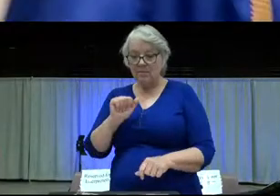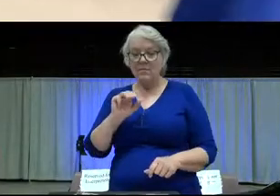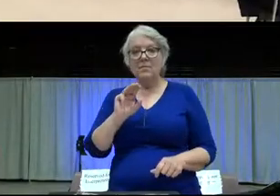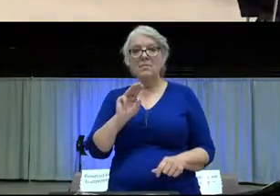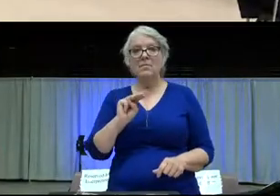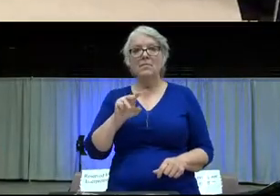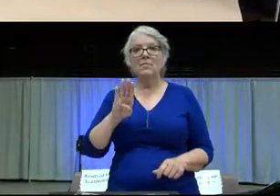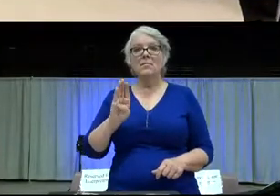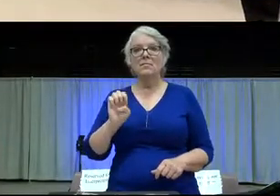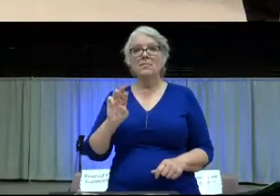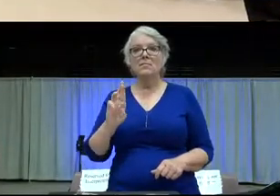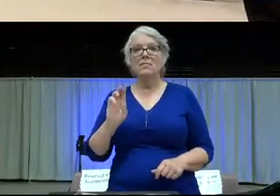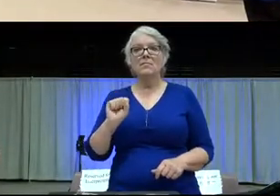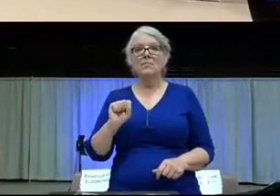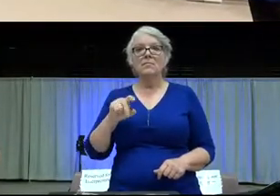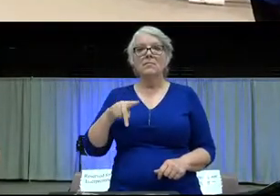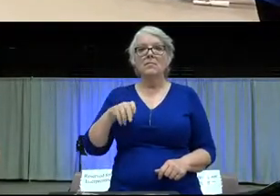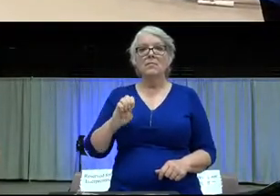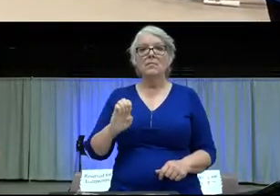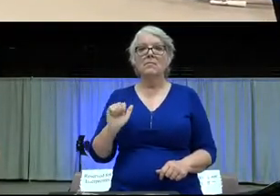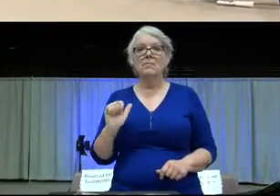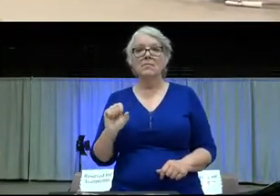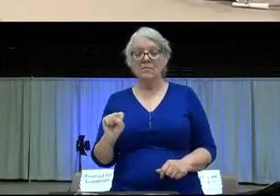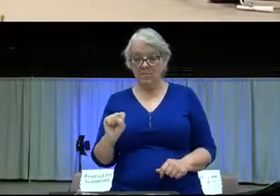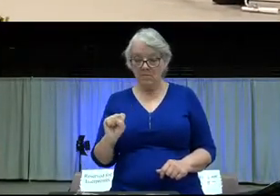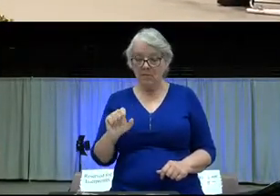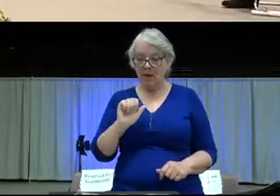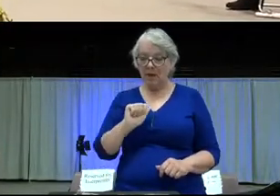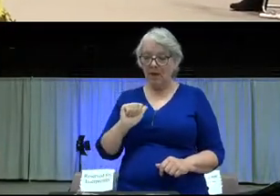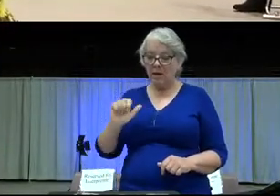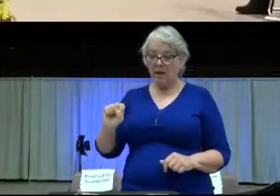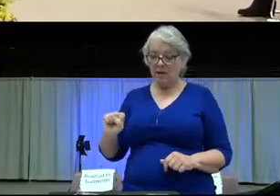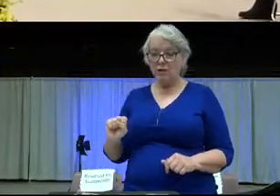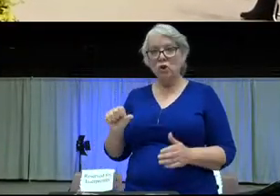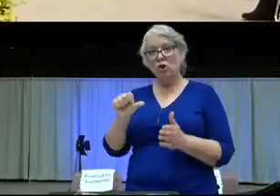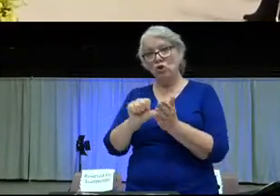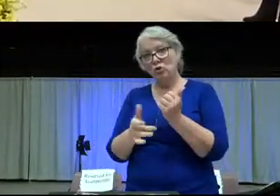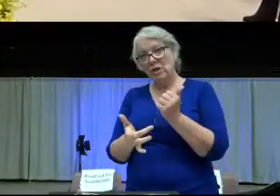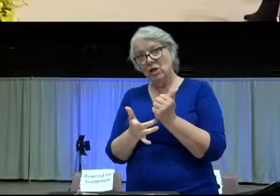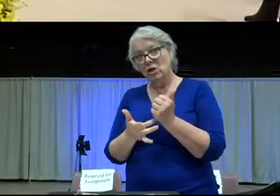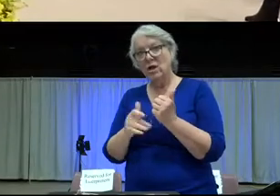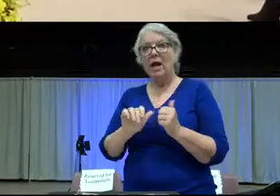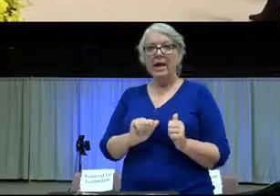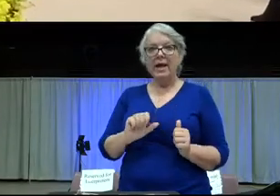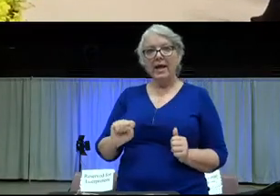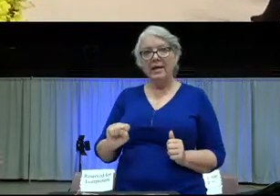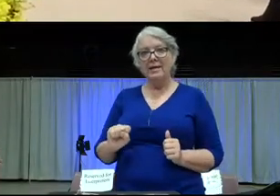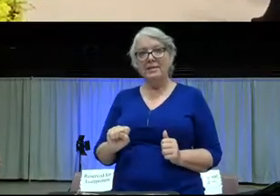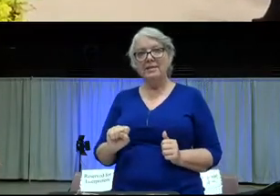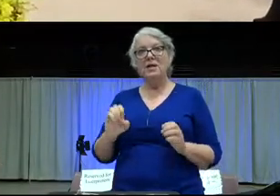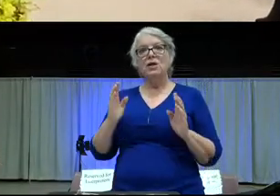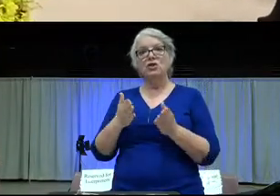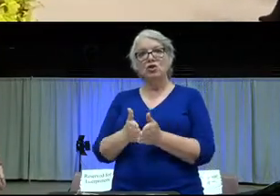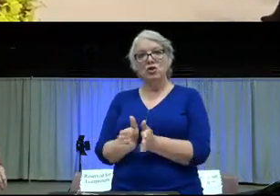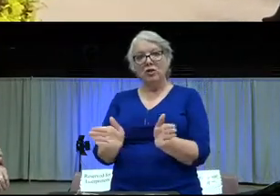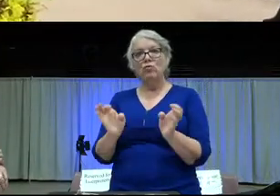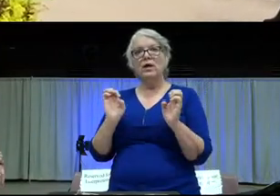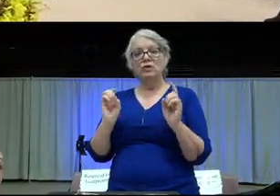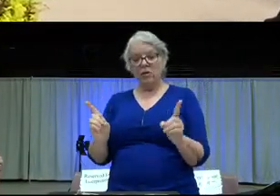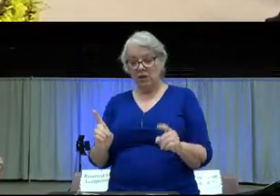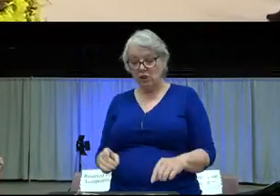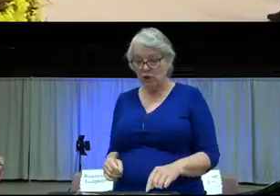Amber Spees, Associate of Applied Science, Surgical Technology, Associate of Science, General Education.